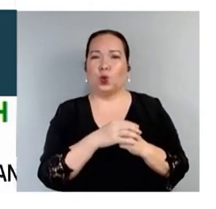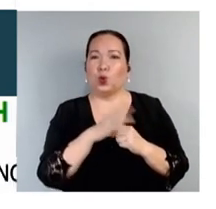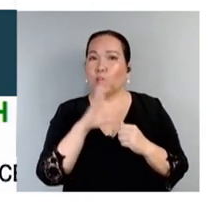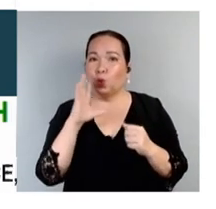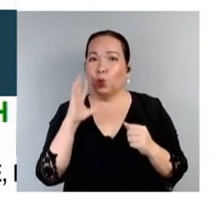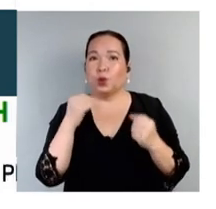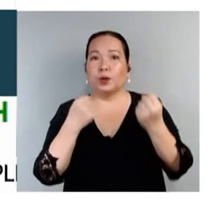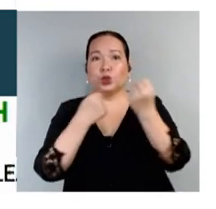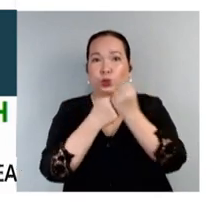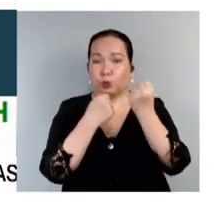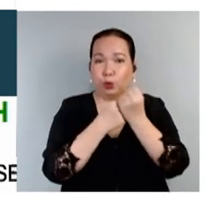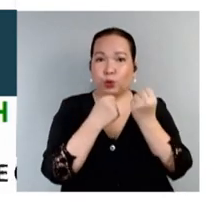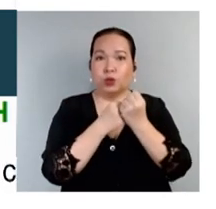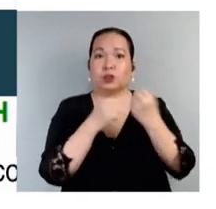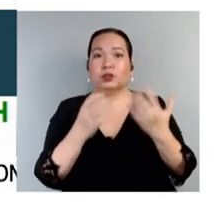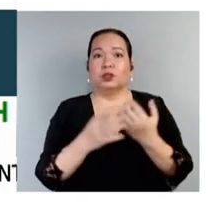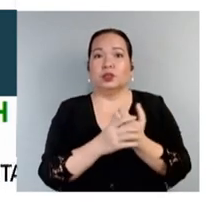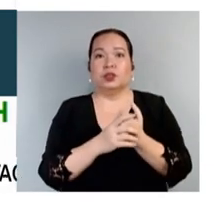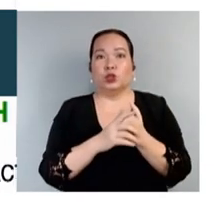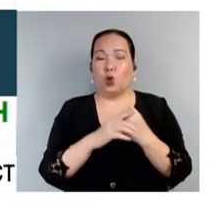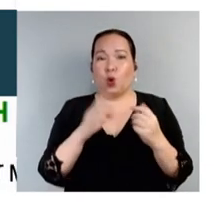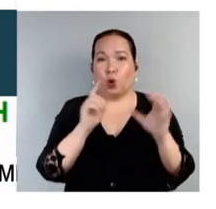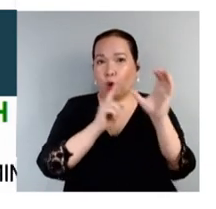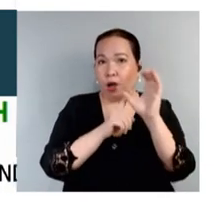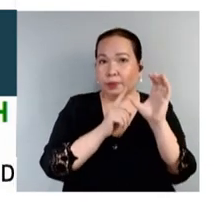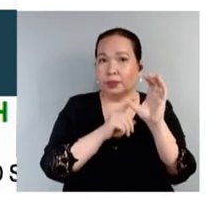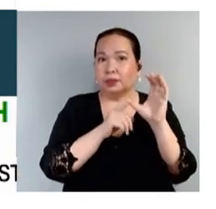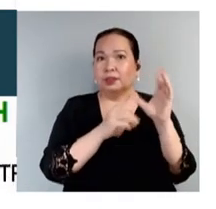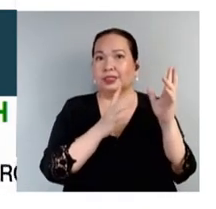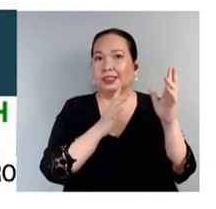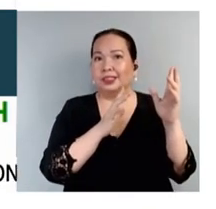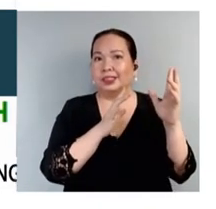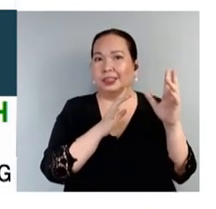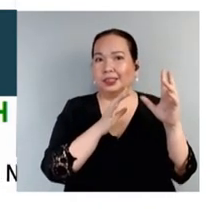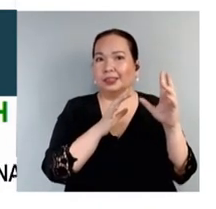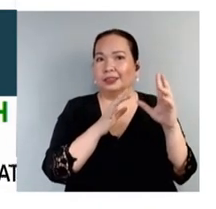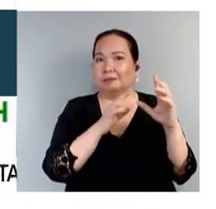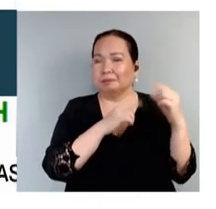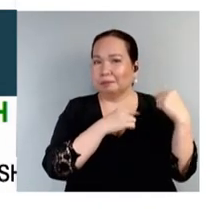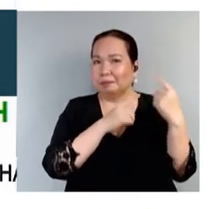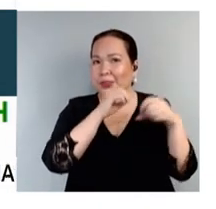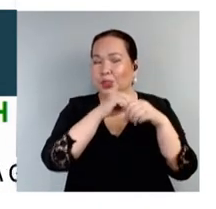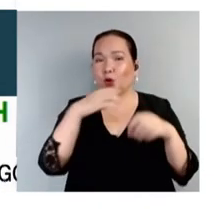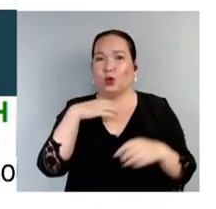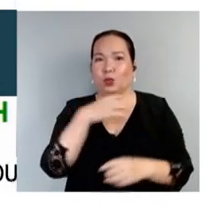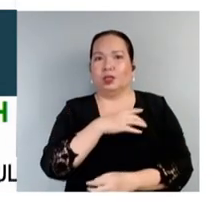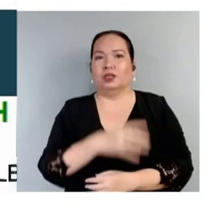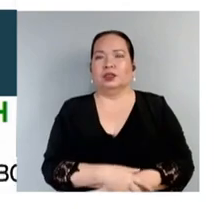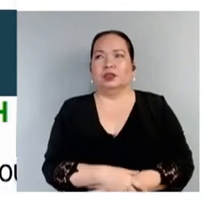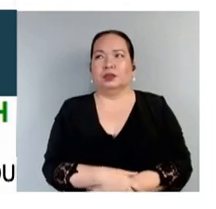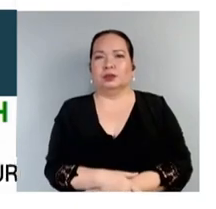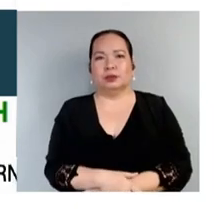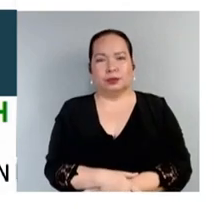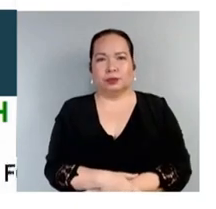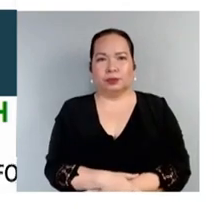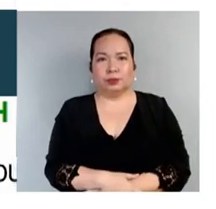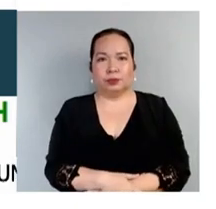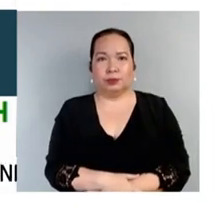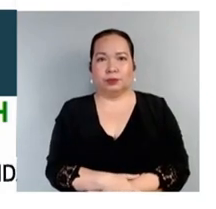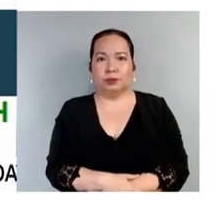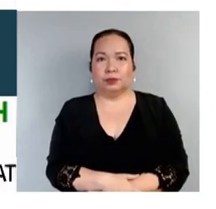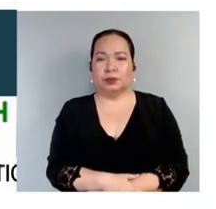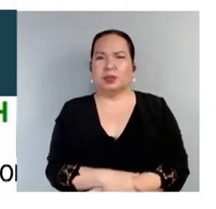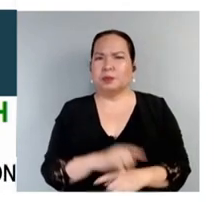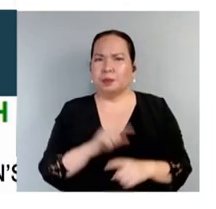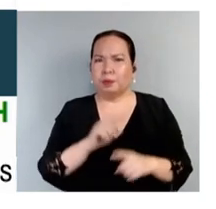sympathizers of the communists have been in Congress. No? And it's not like, the